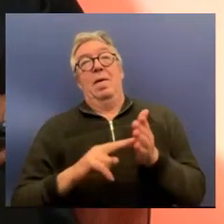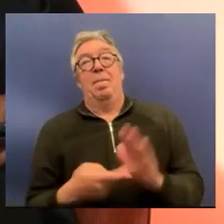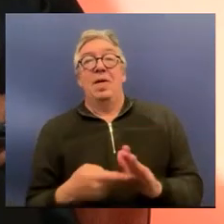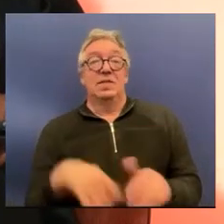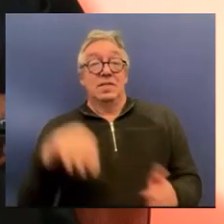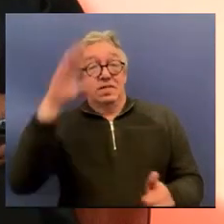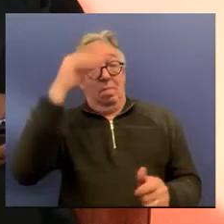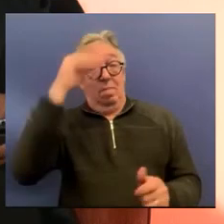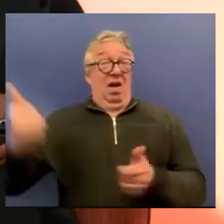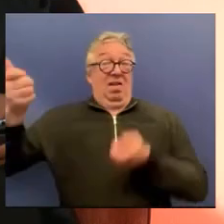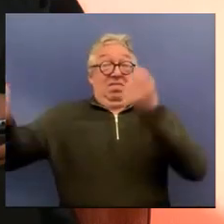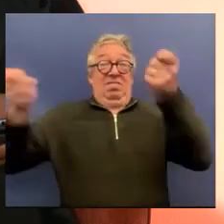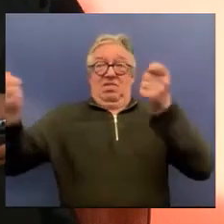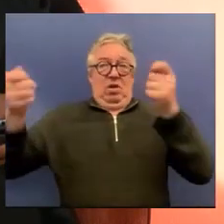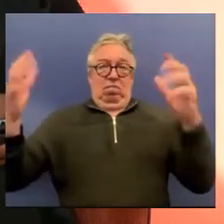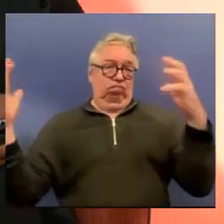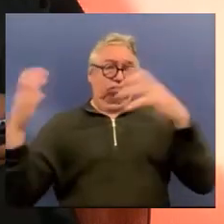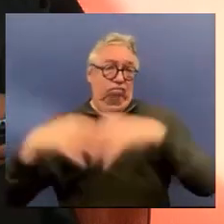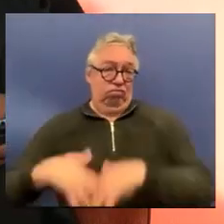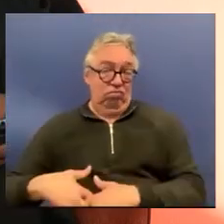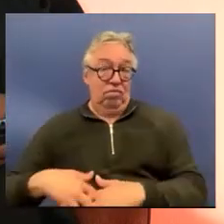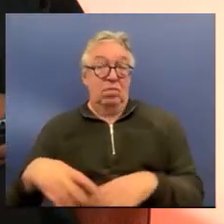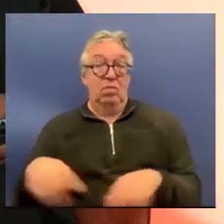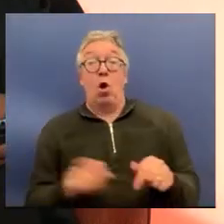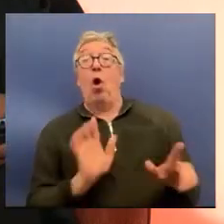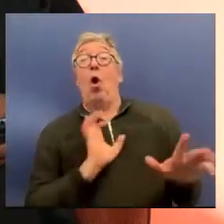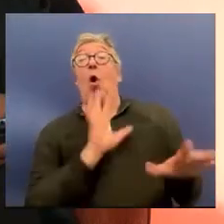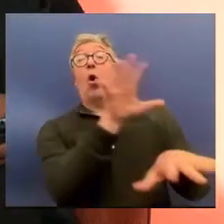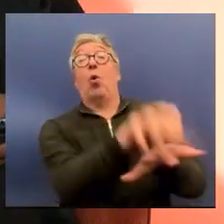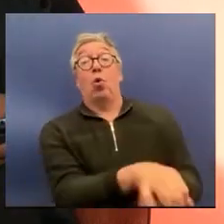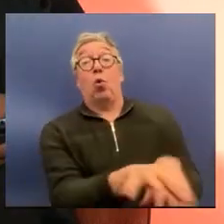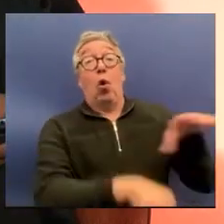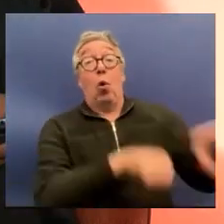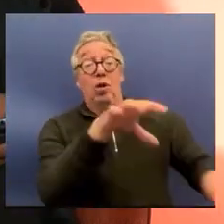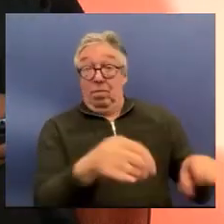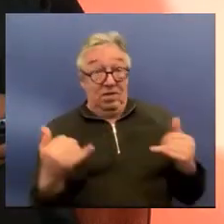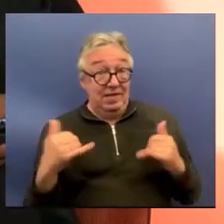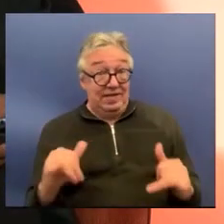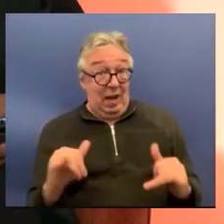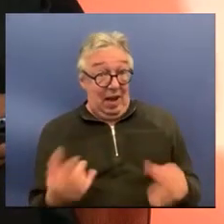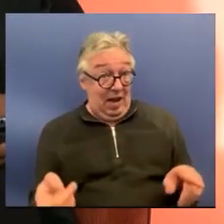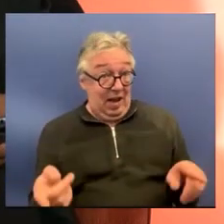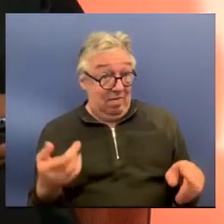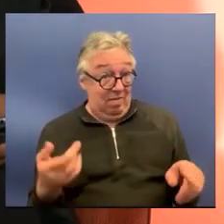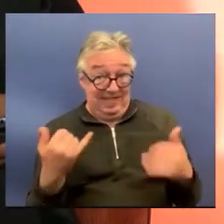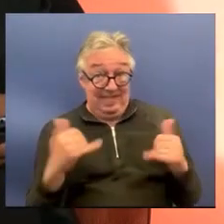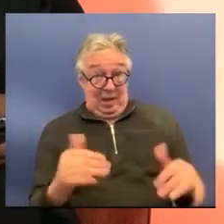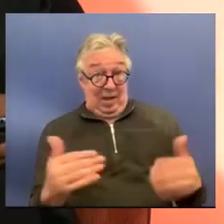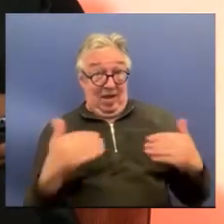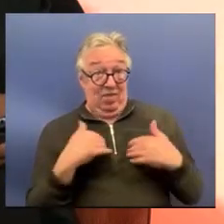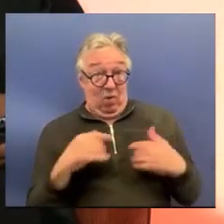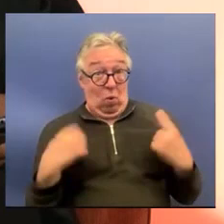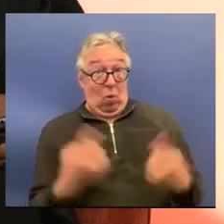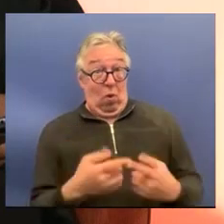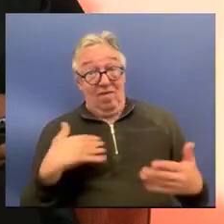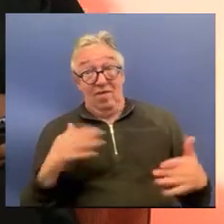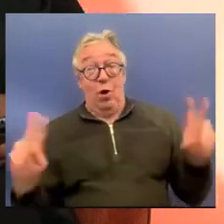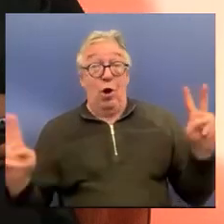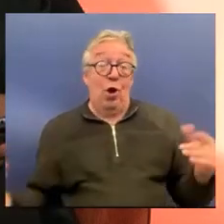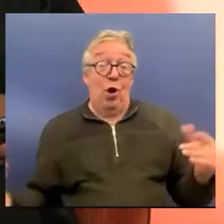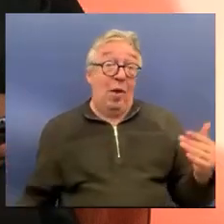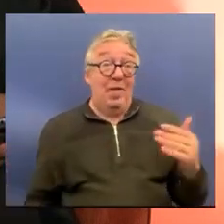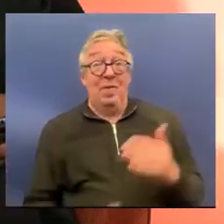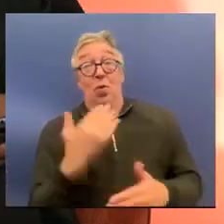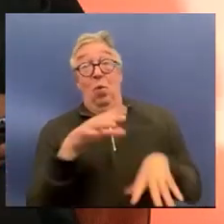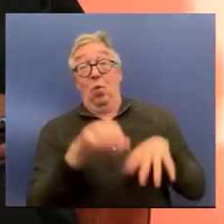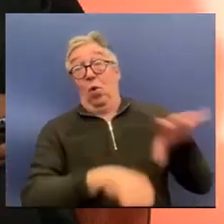also deconstructing colonialism, which is still there, the neo-colonial approach that all of us have, the exploitation of resources in the